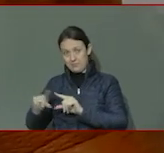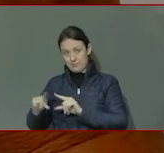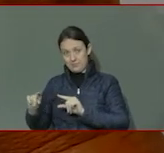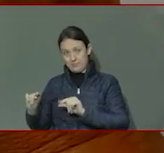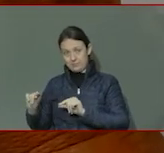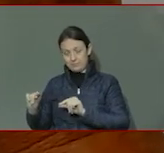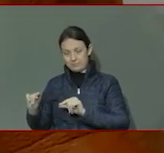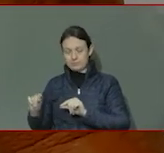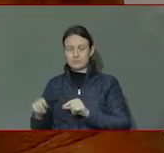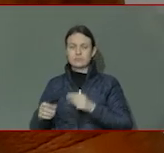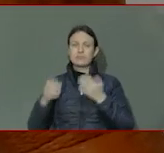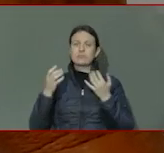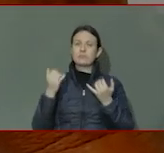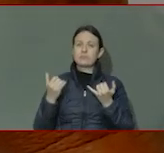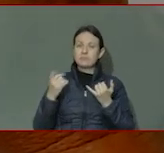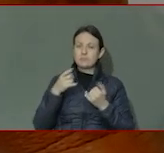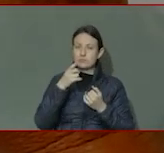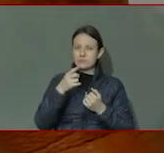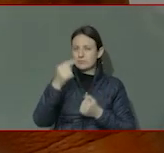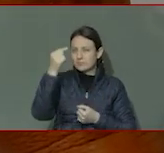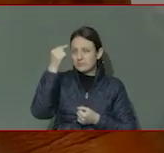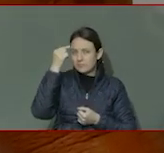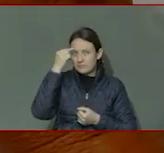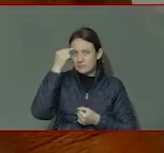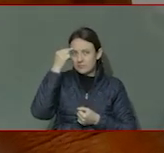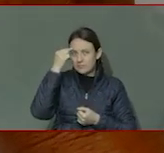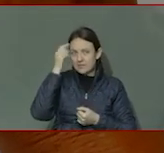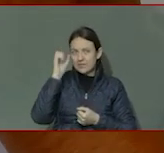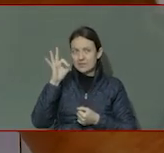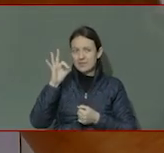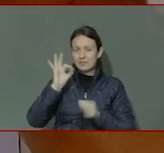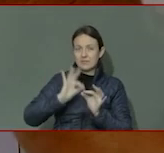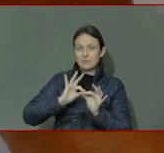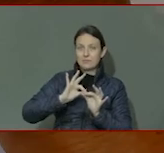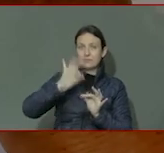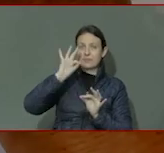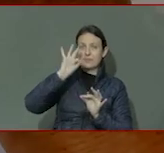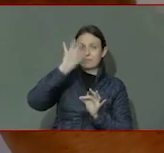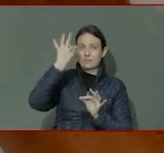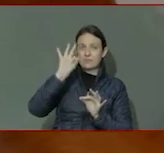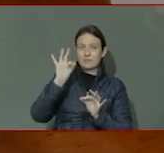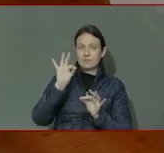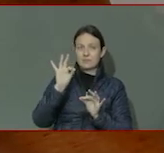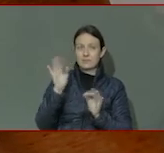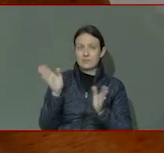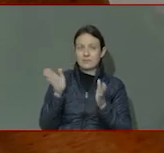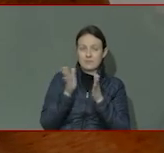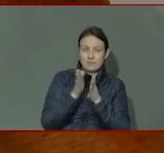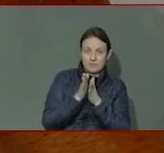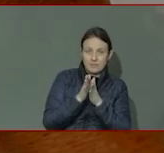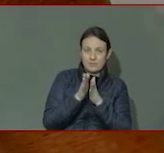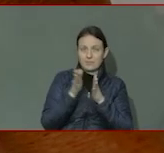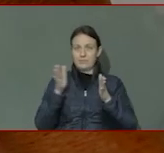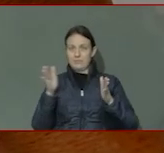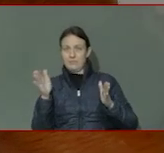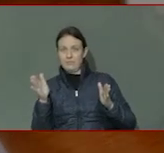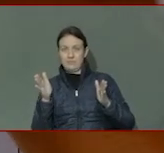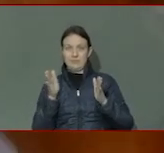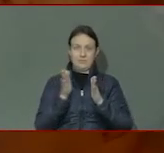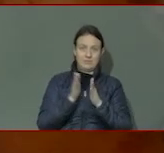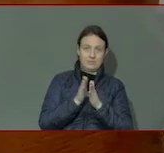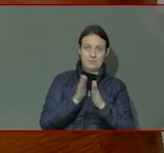say, look at how wide the arrow is. The wider the arrow is of this black one here